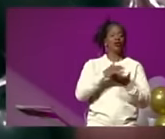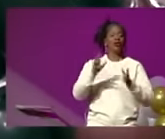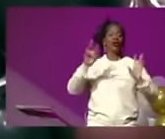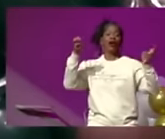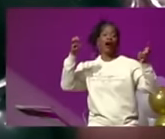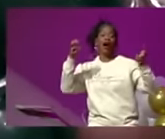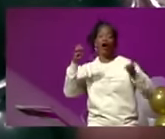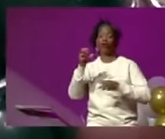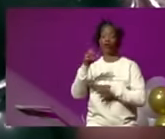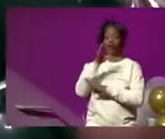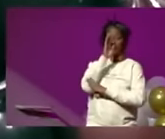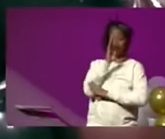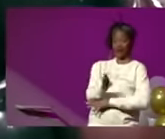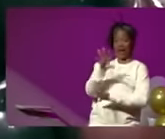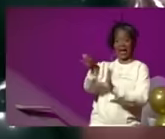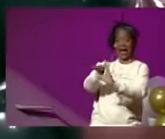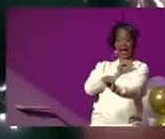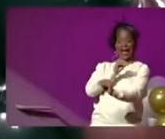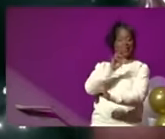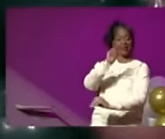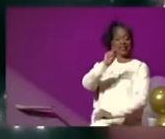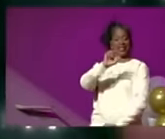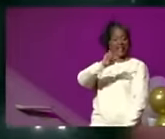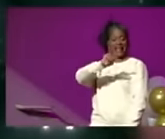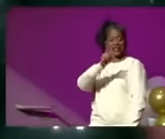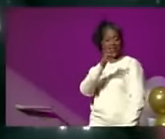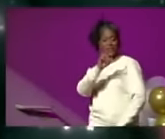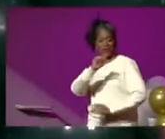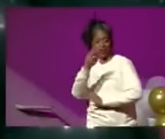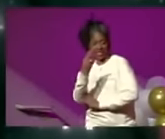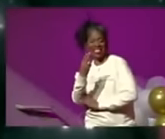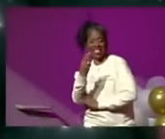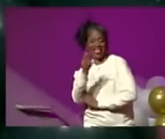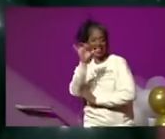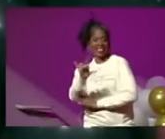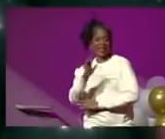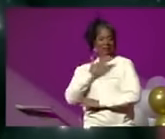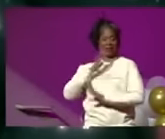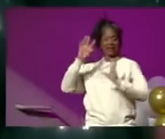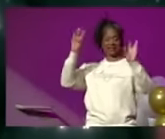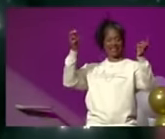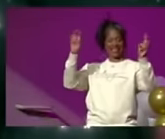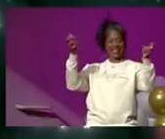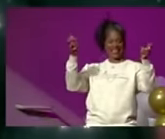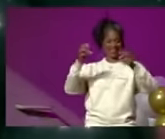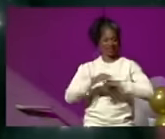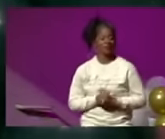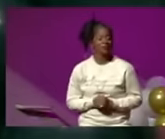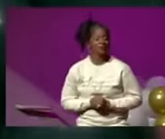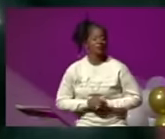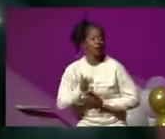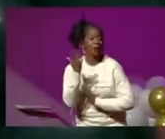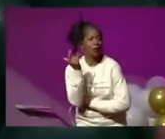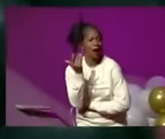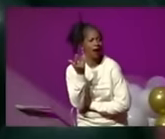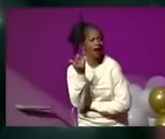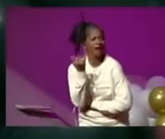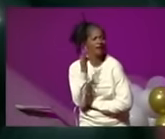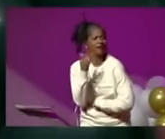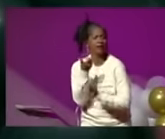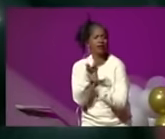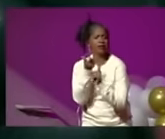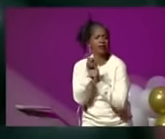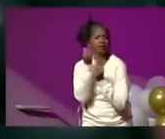of Nazareth. And that's what I want to talk about today, Straight Out of Nazareth. Why? Because think about it for